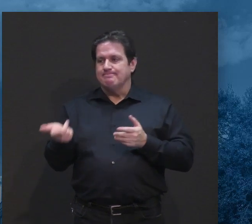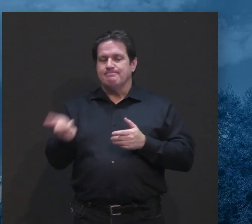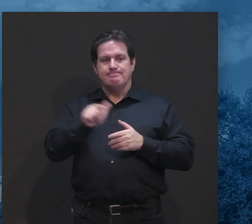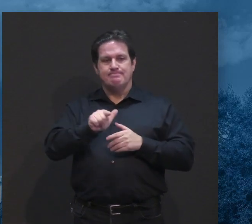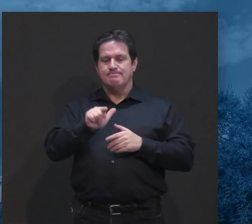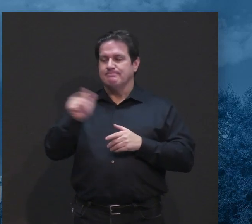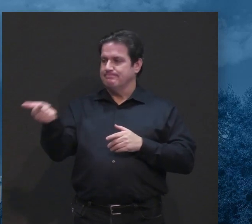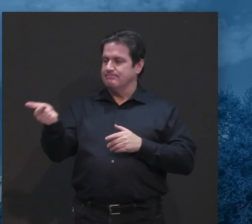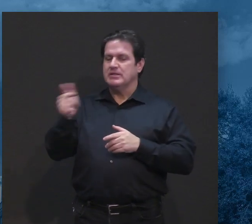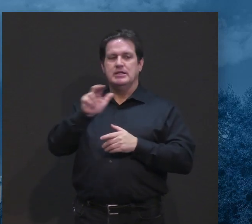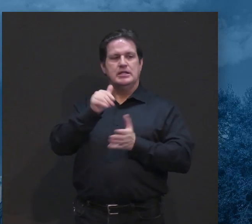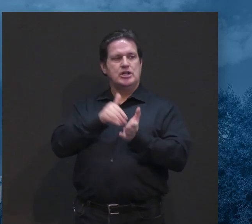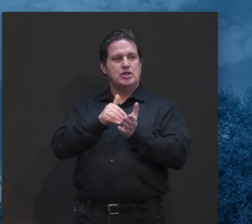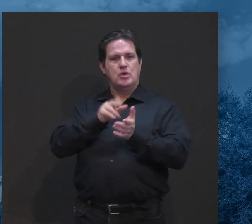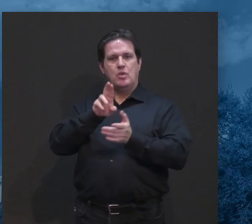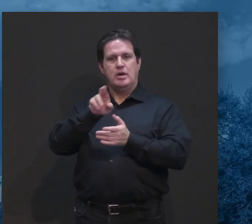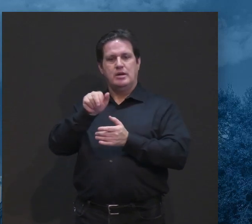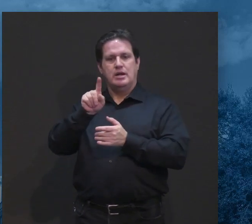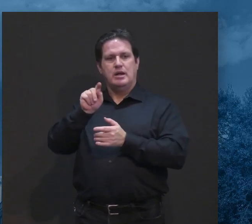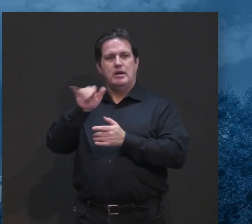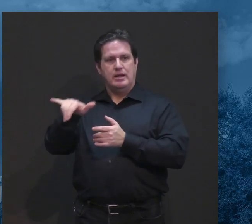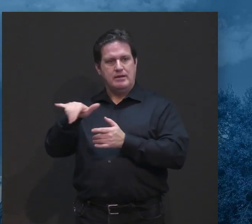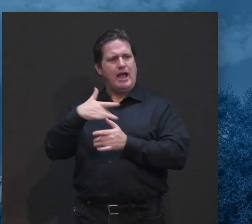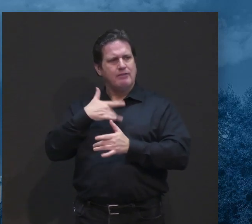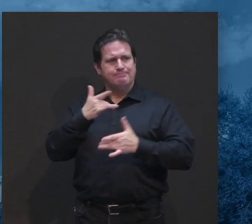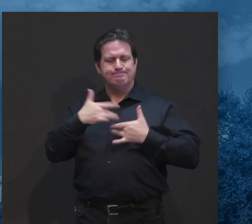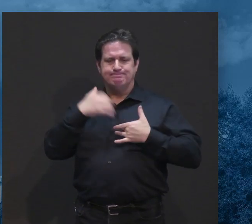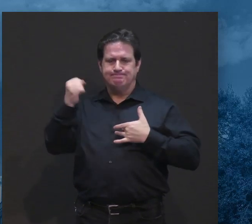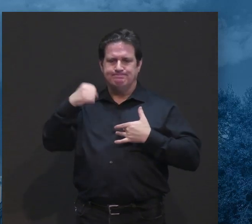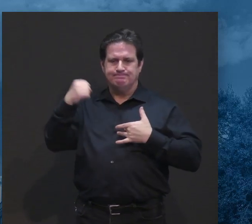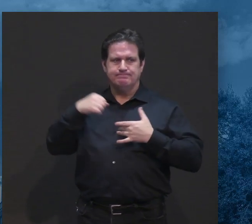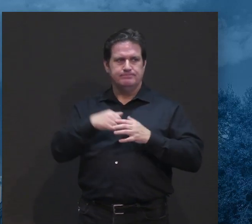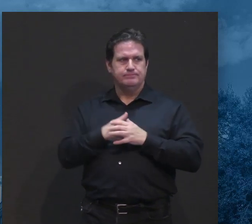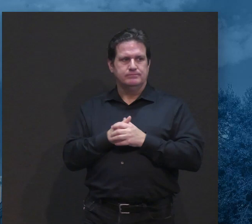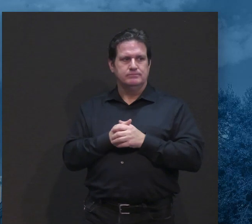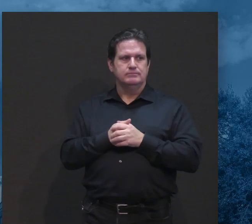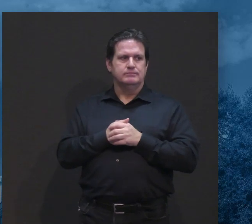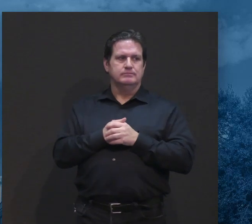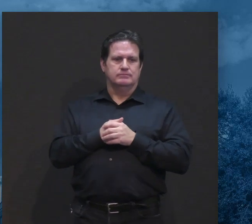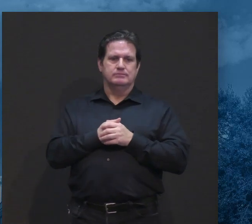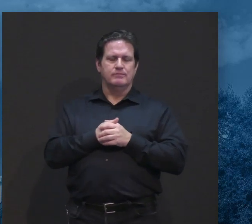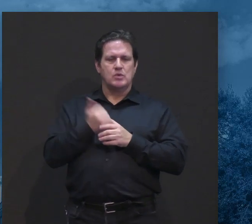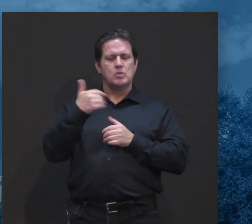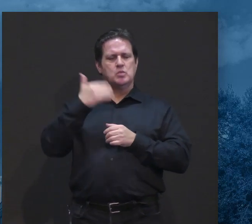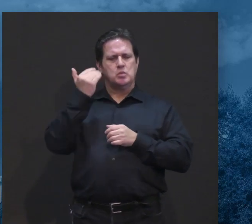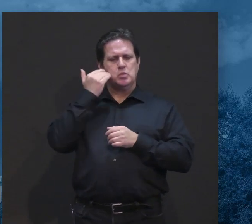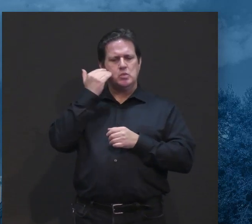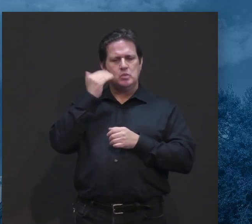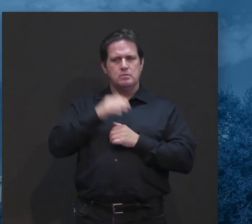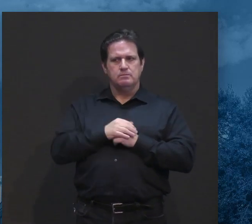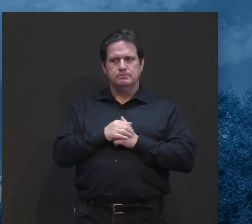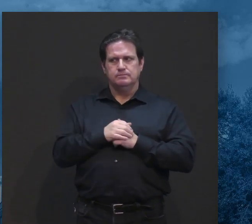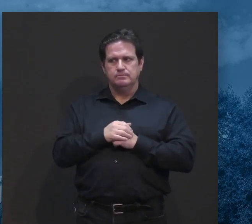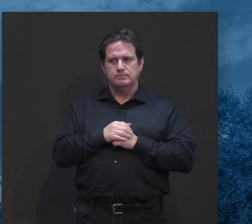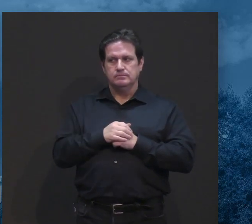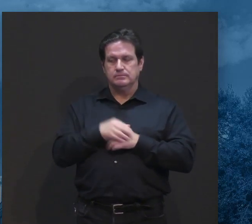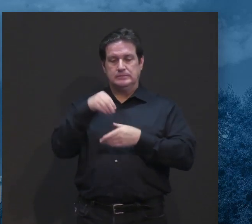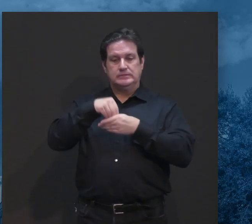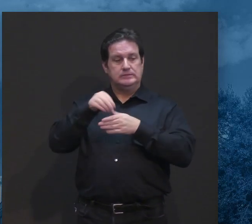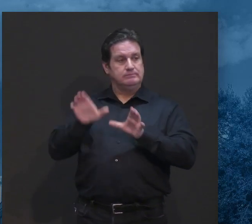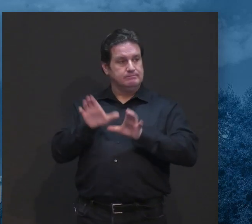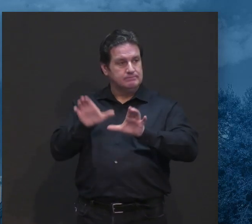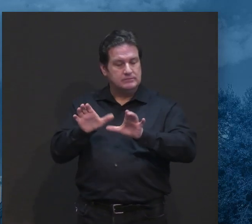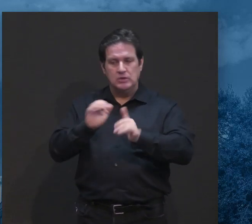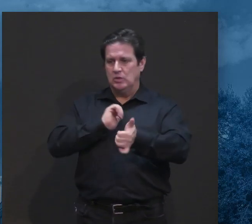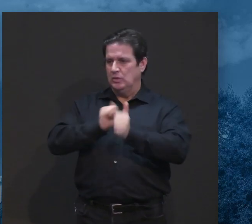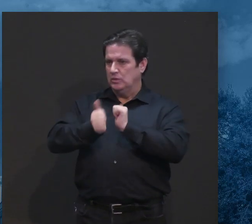Dr. Rattay. I would just say I have big concerns about that, and it's mainly because we know that indoor